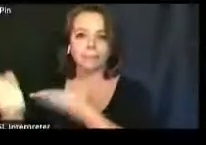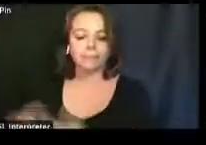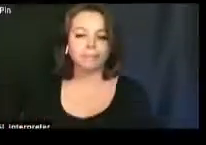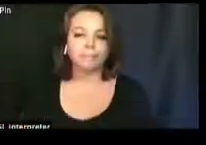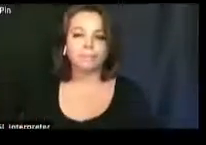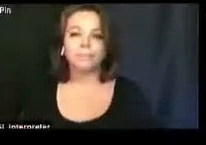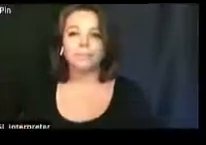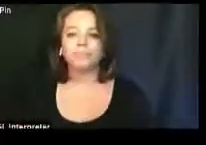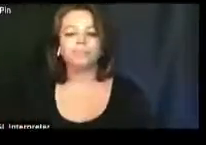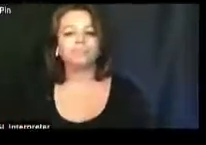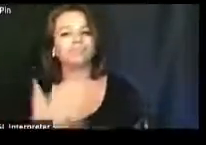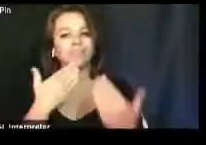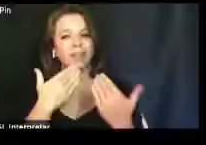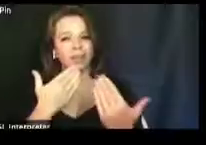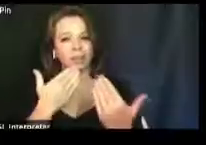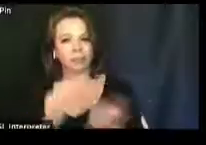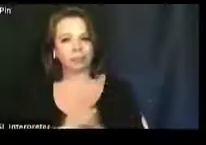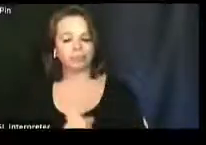Thank you very much.